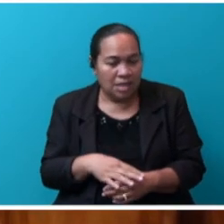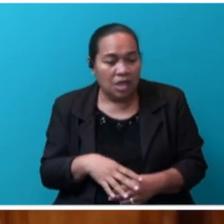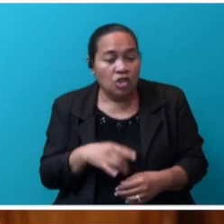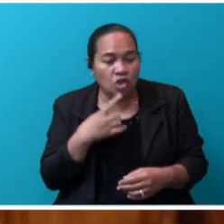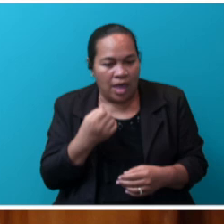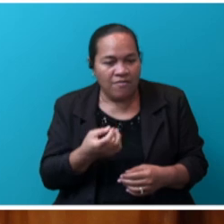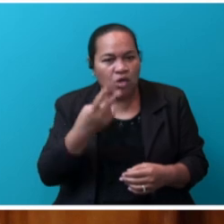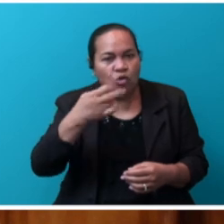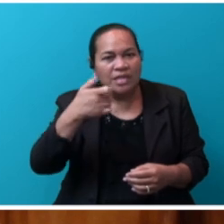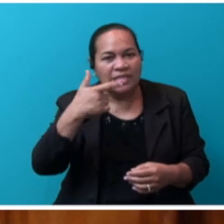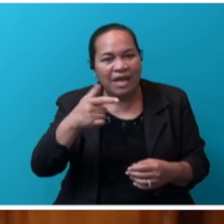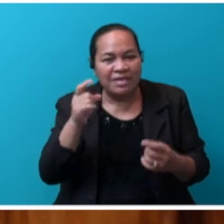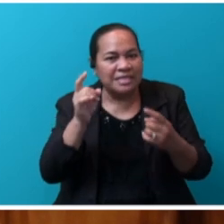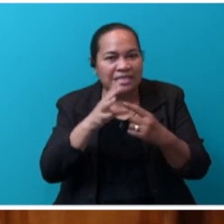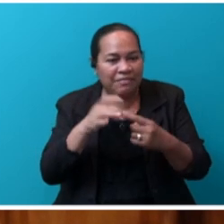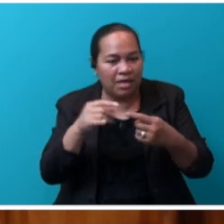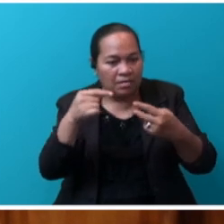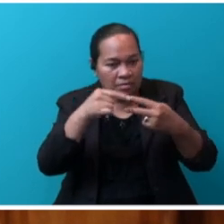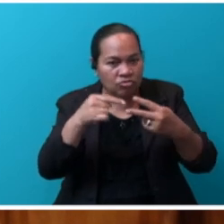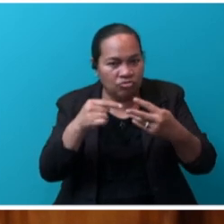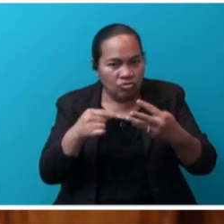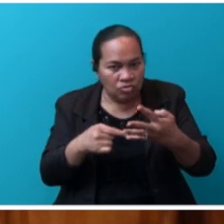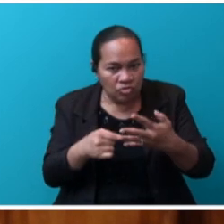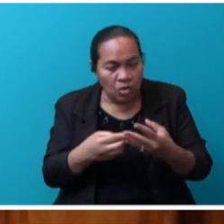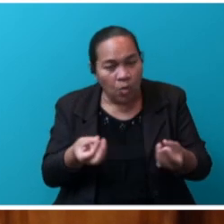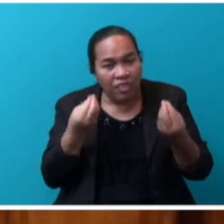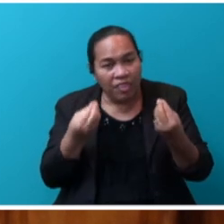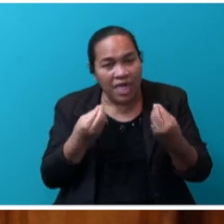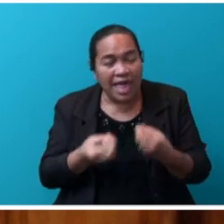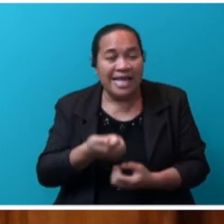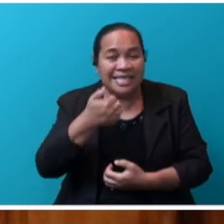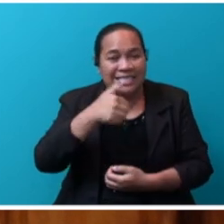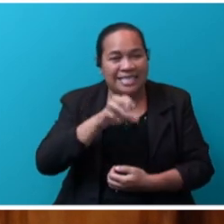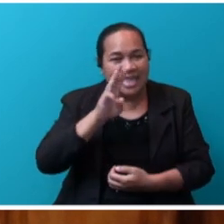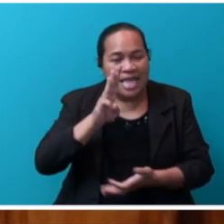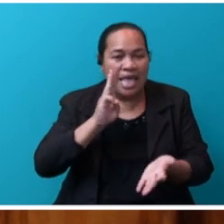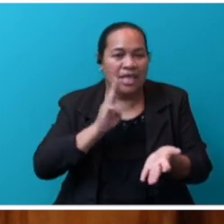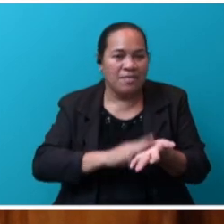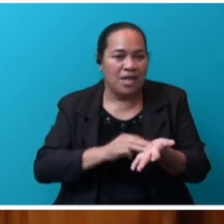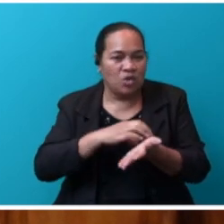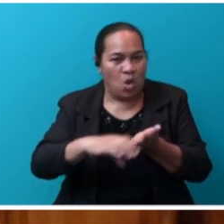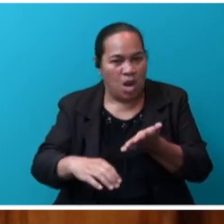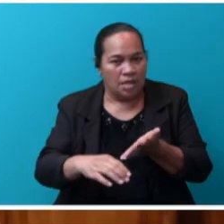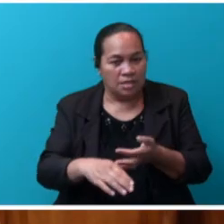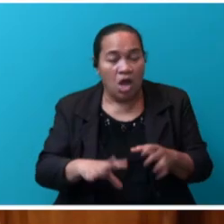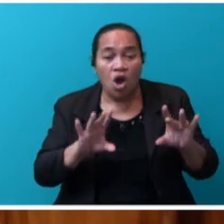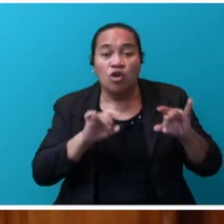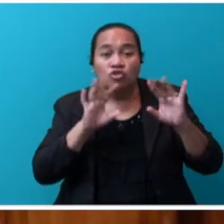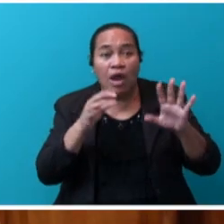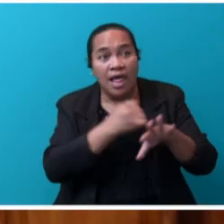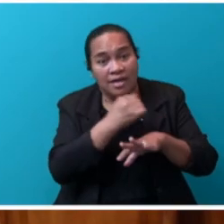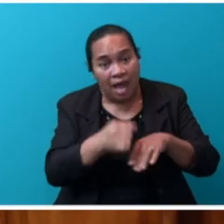costed key priority projects estimated at 63 million Fiji dollars. The Australian government